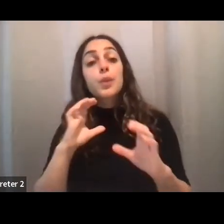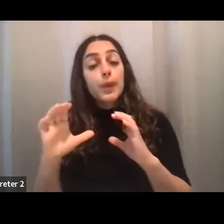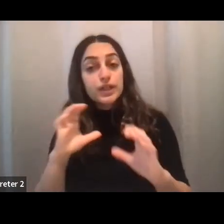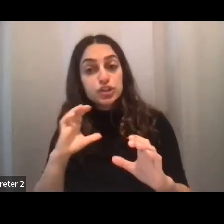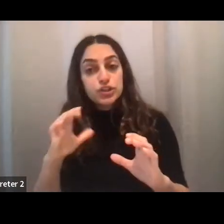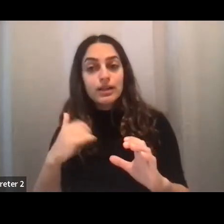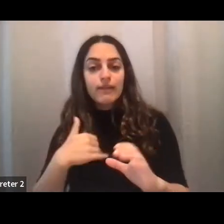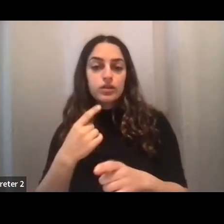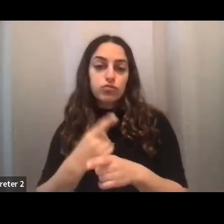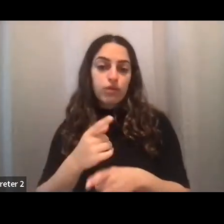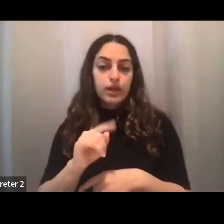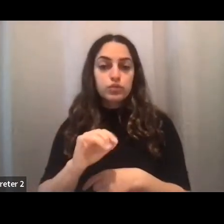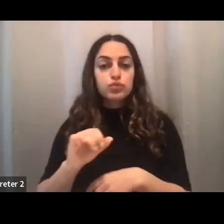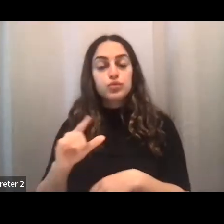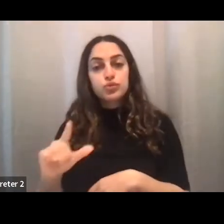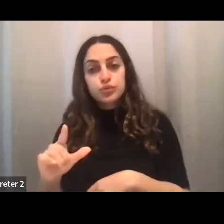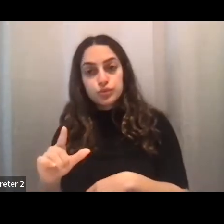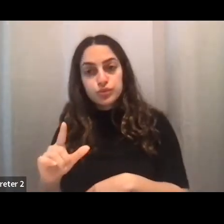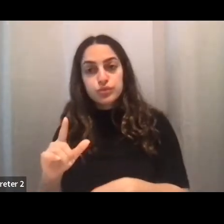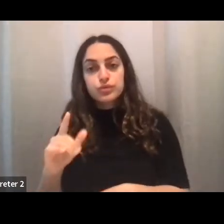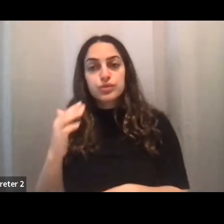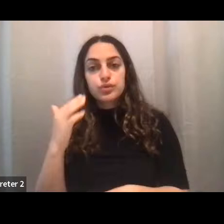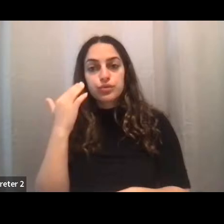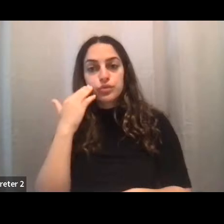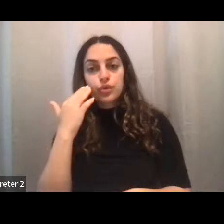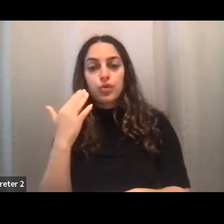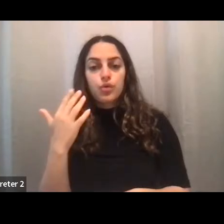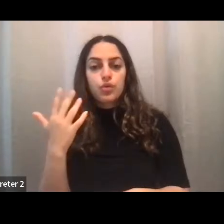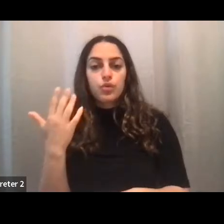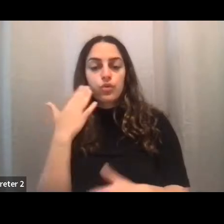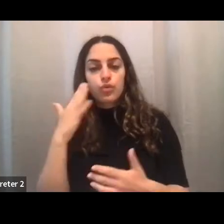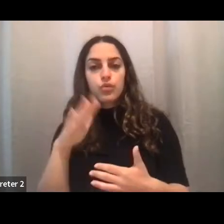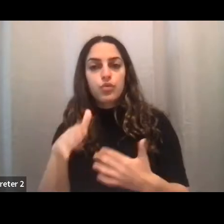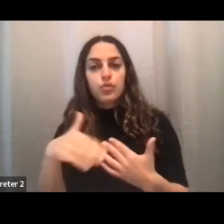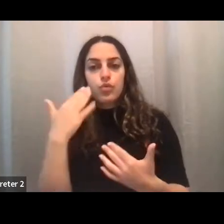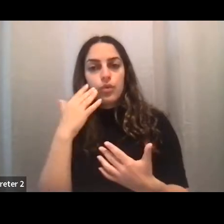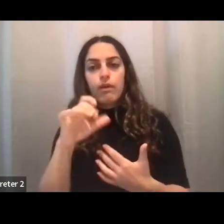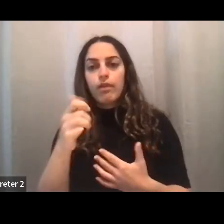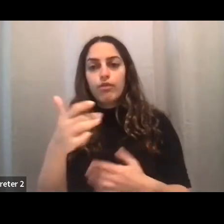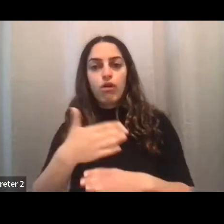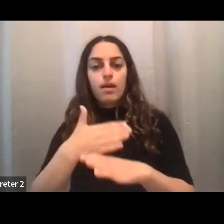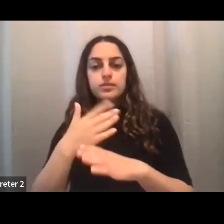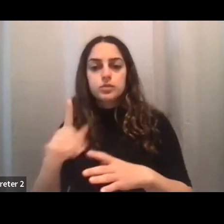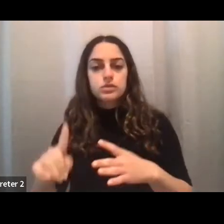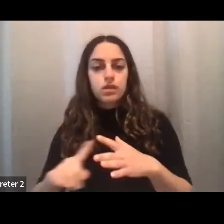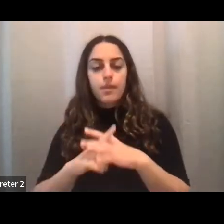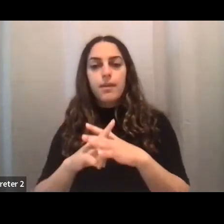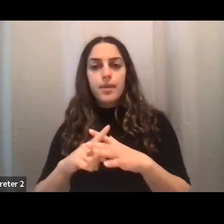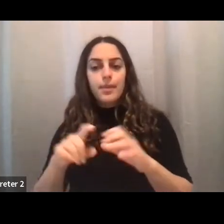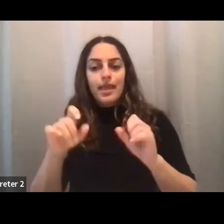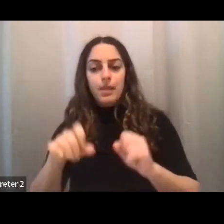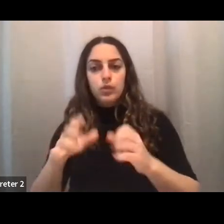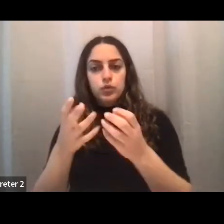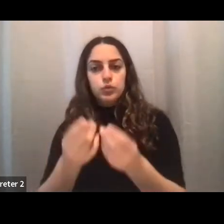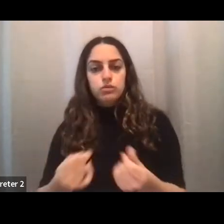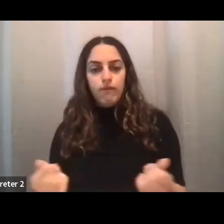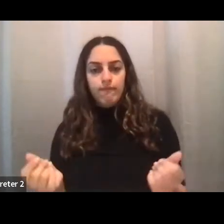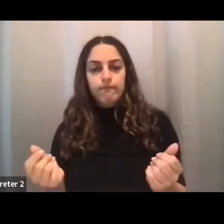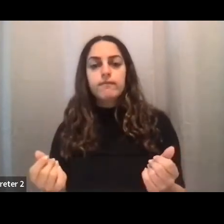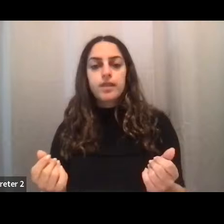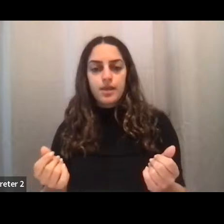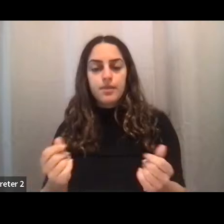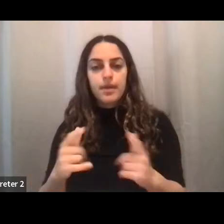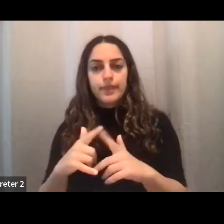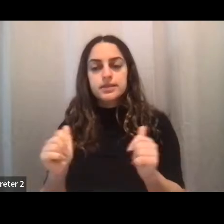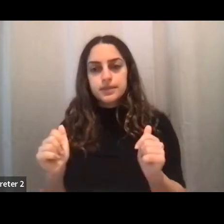tools and knowing what other obstacles may come up and being able to resolve them at the same